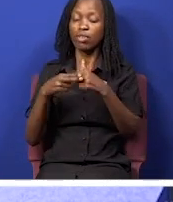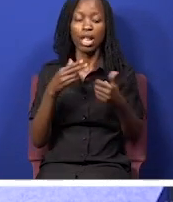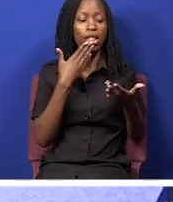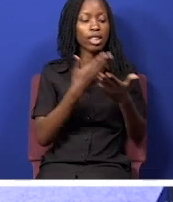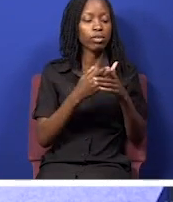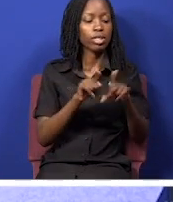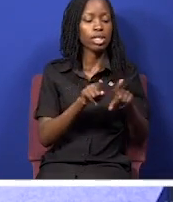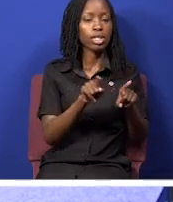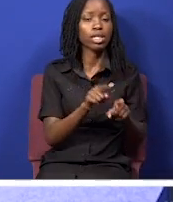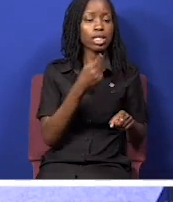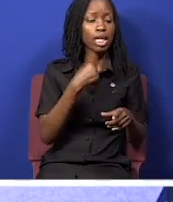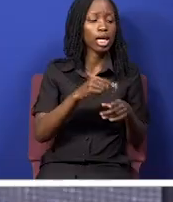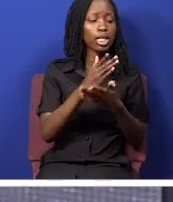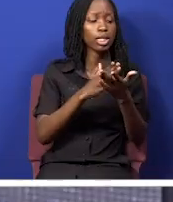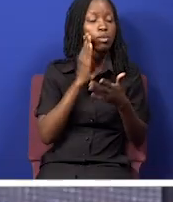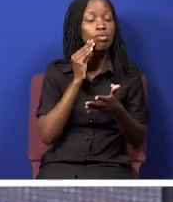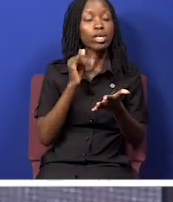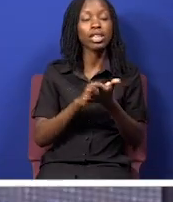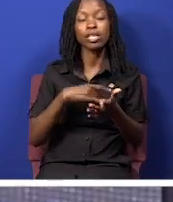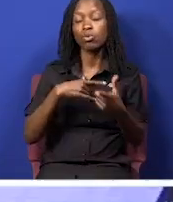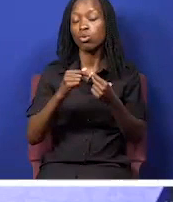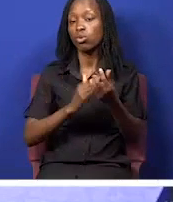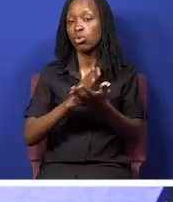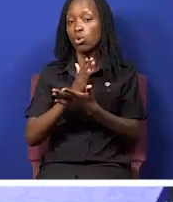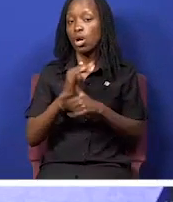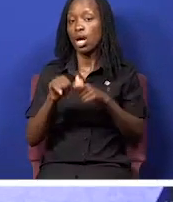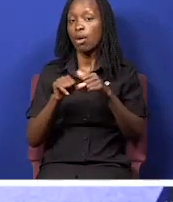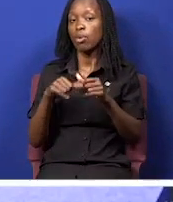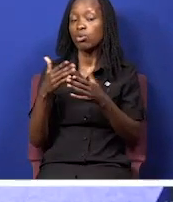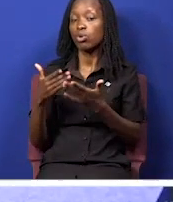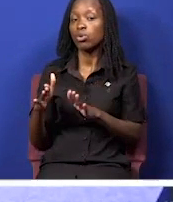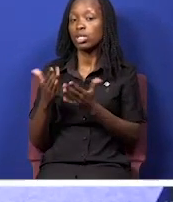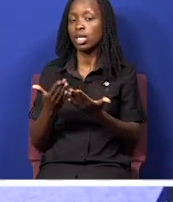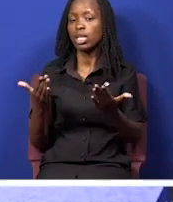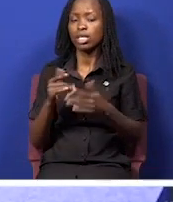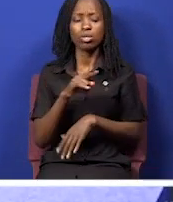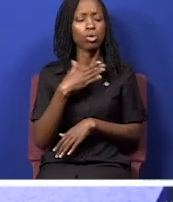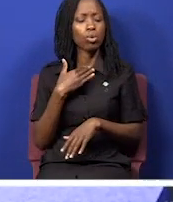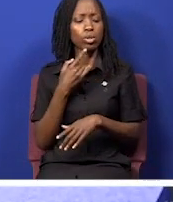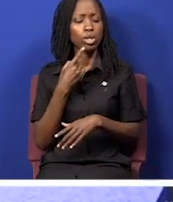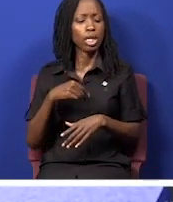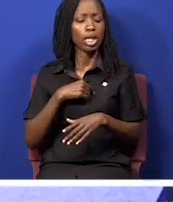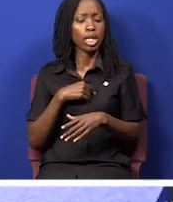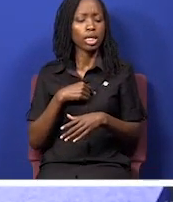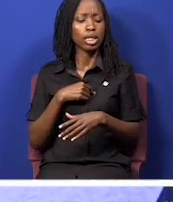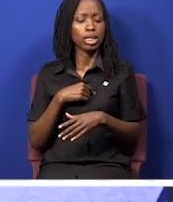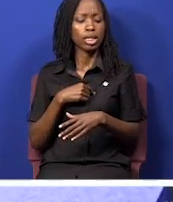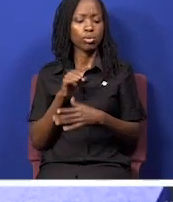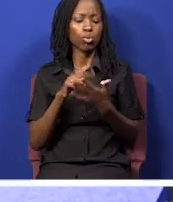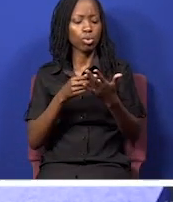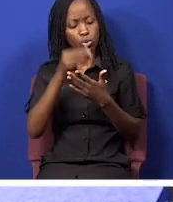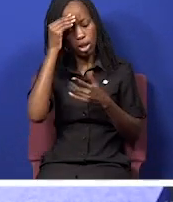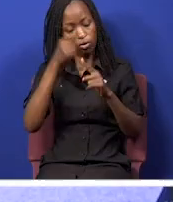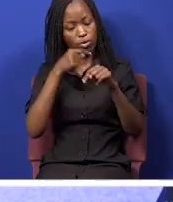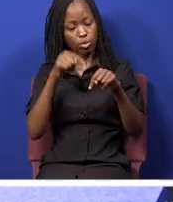you, Nerea, for taking us through some of the experiences we've gone through personally about losing things. Would you like to tell us some highlights from the